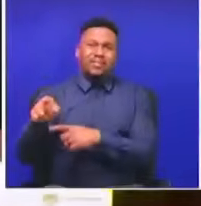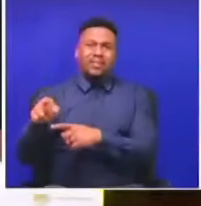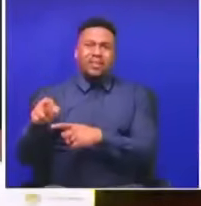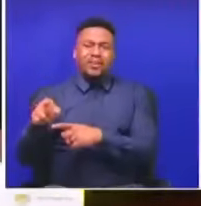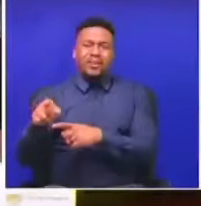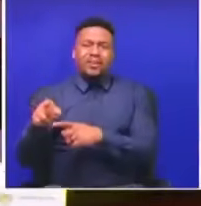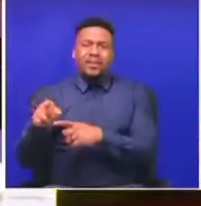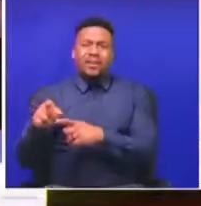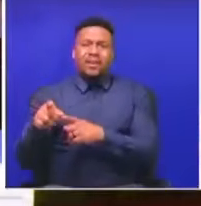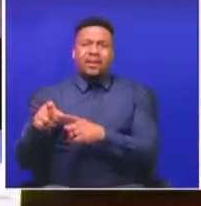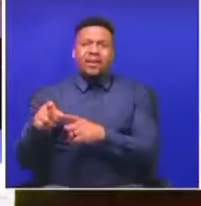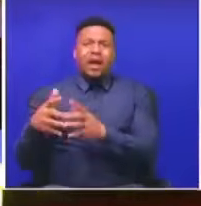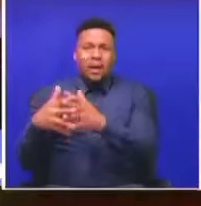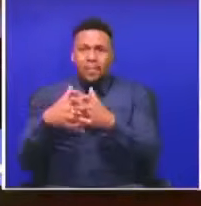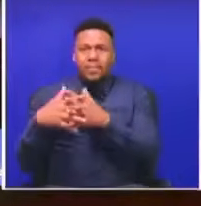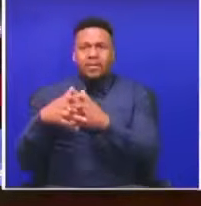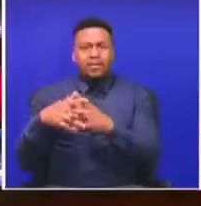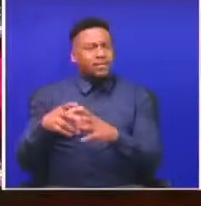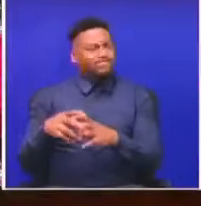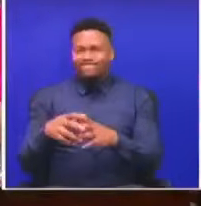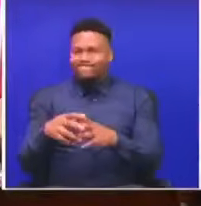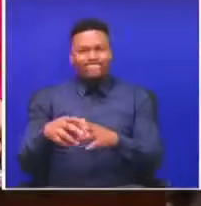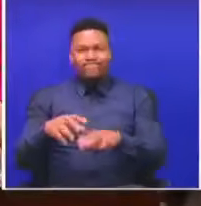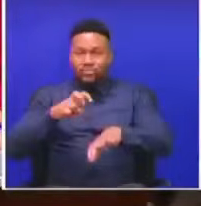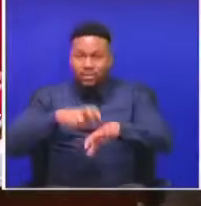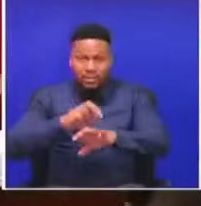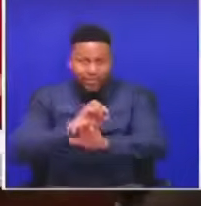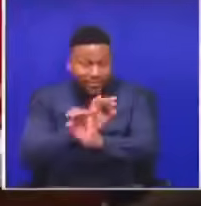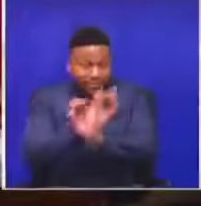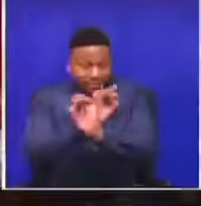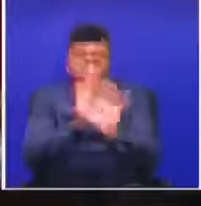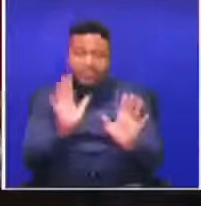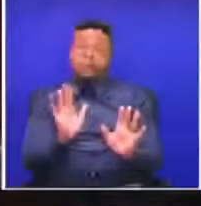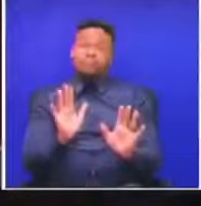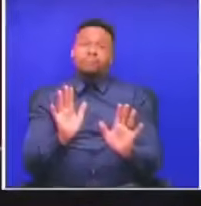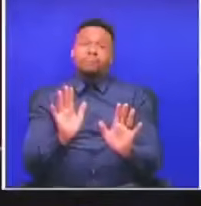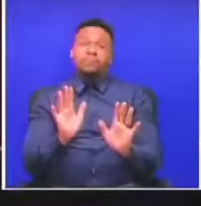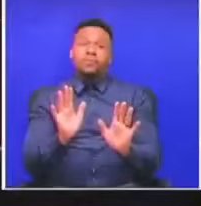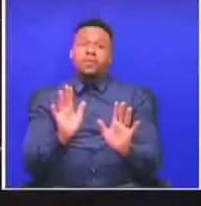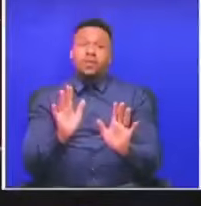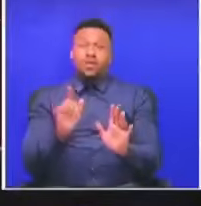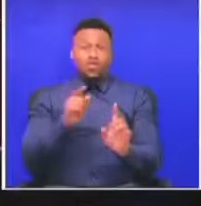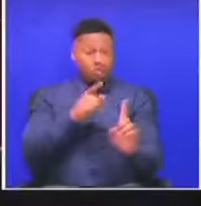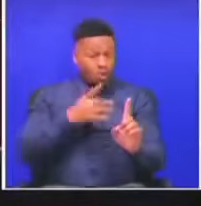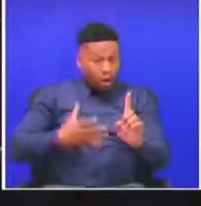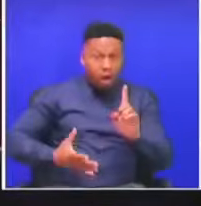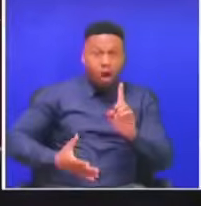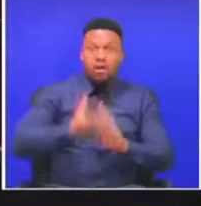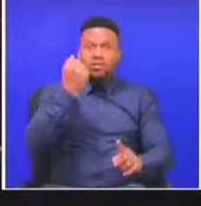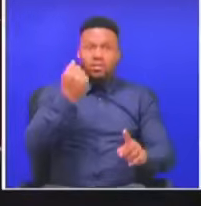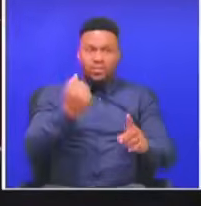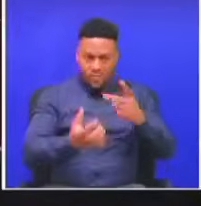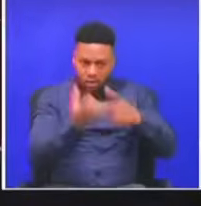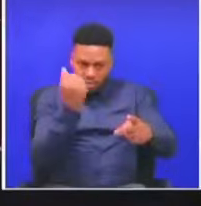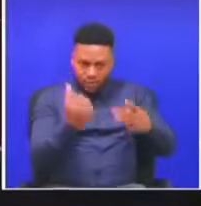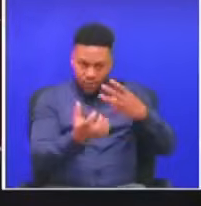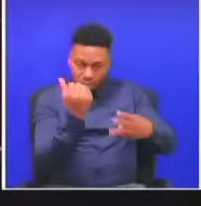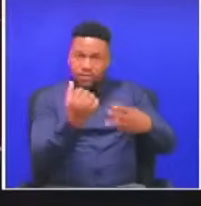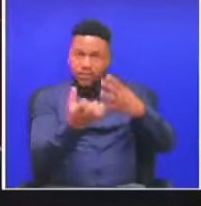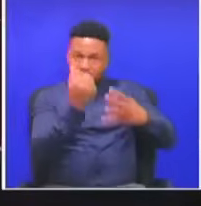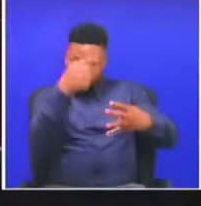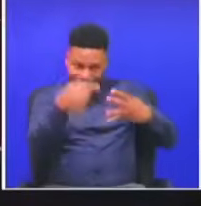be absolutely clear whether you will be able to achieve precisely what you need to